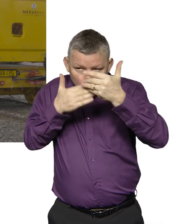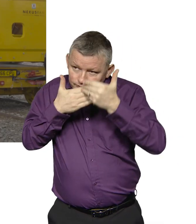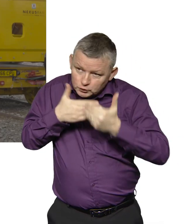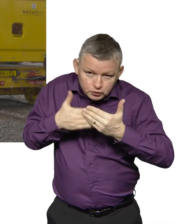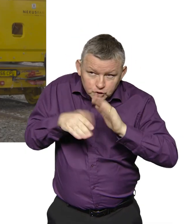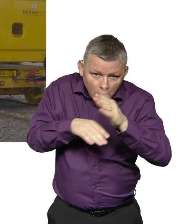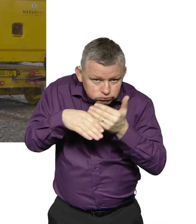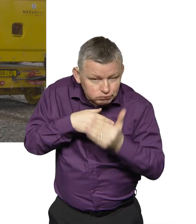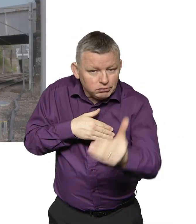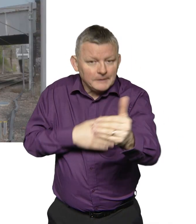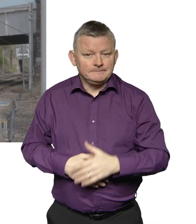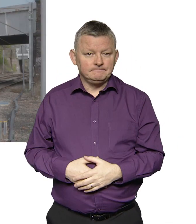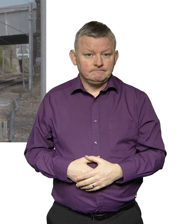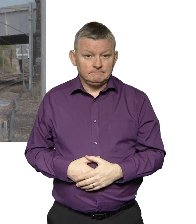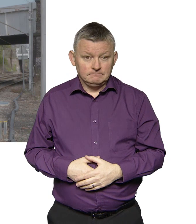is fit for the future.